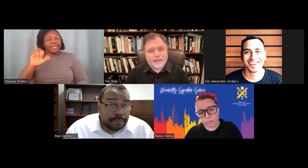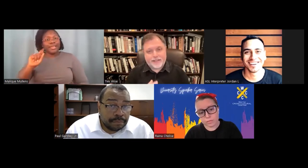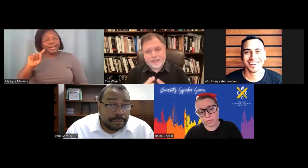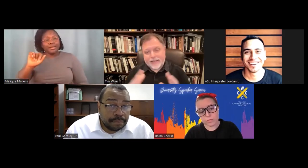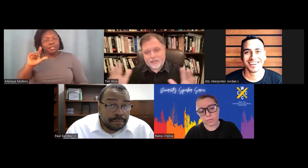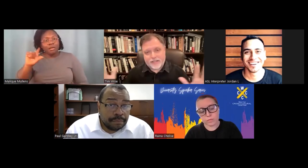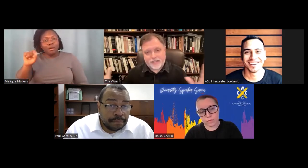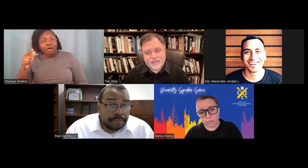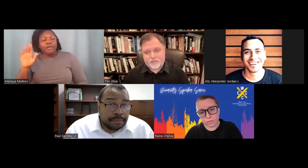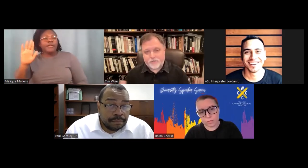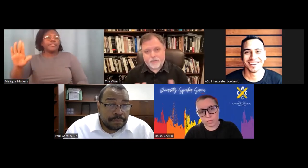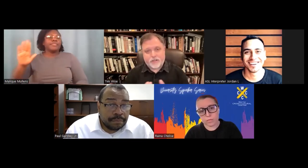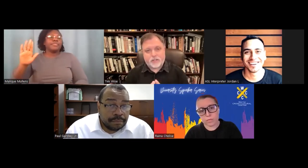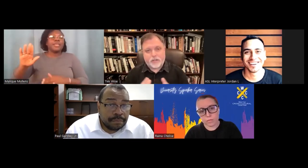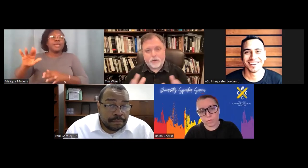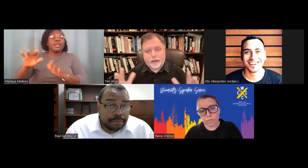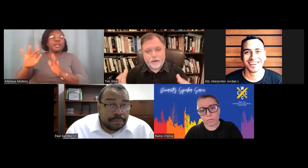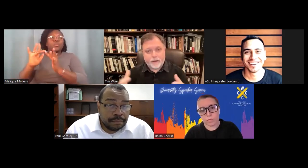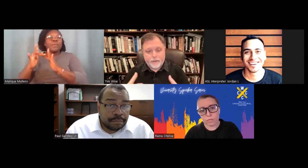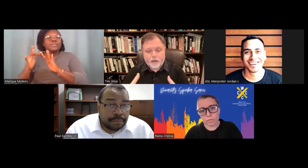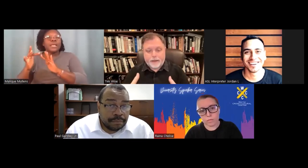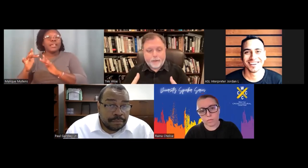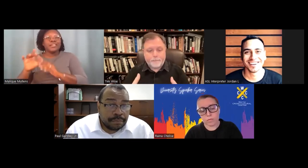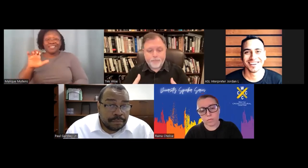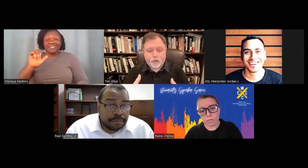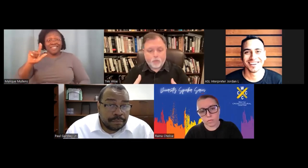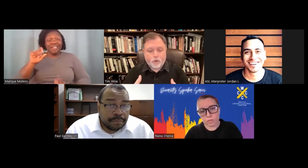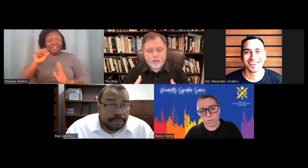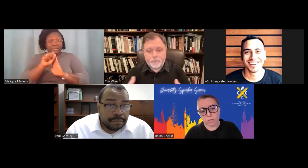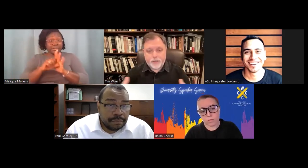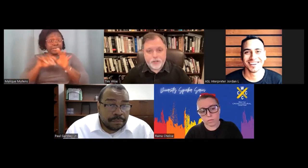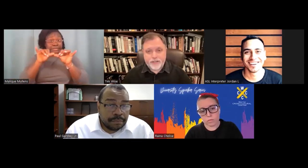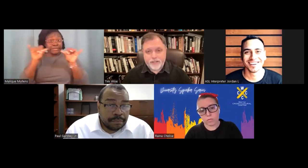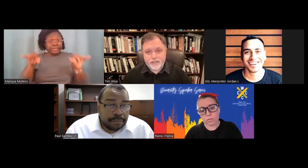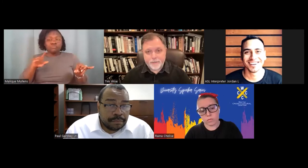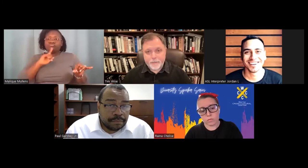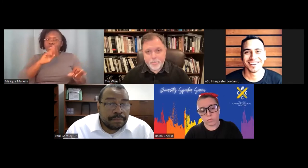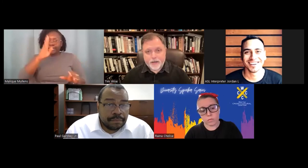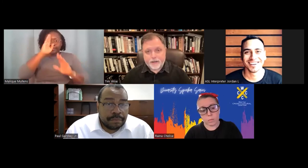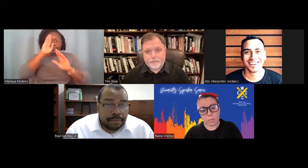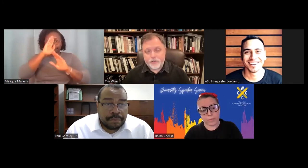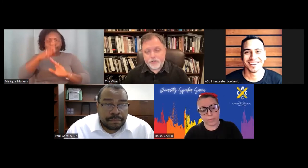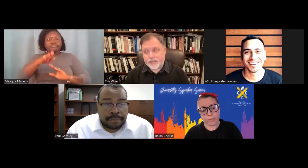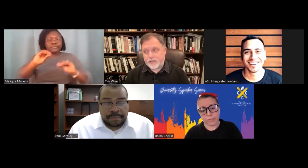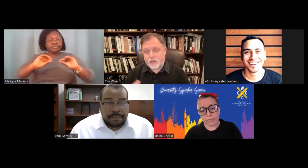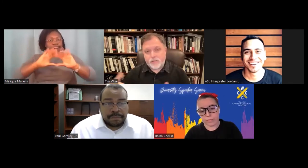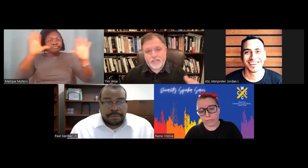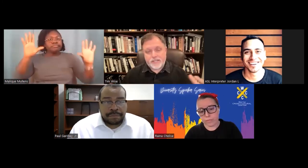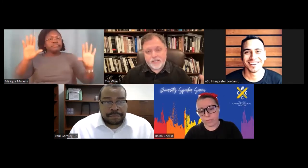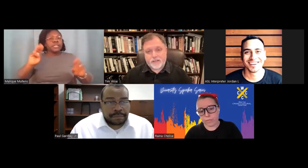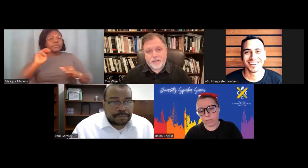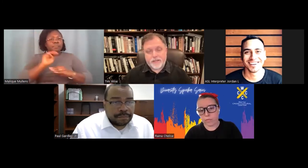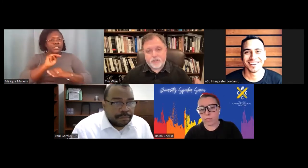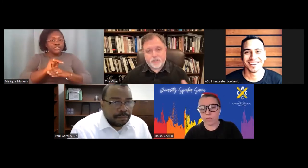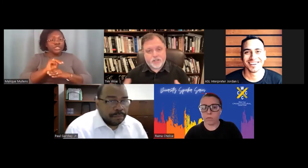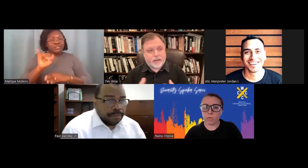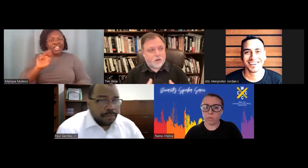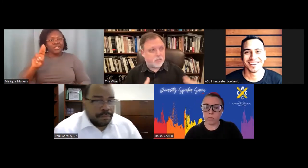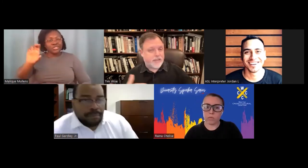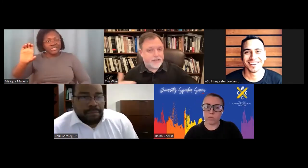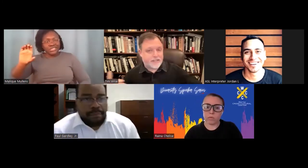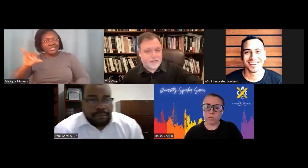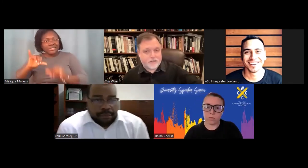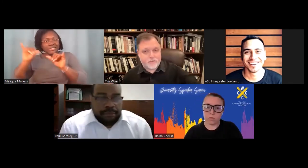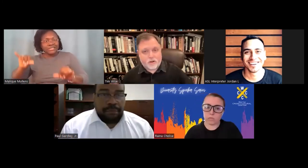website, like the Cal State system is very clear about what its mission is, just like the UC system is, just like